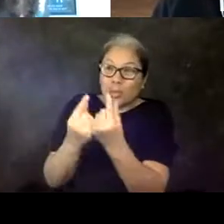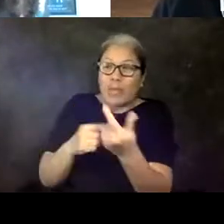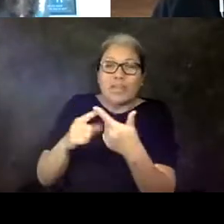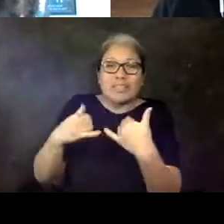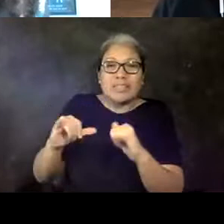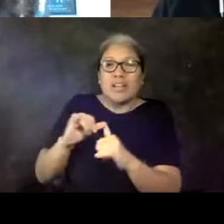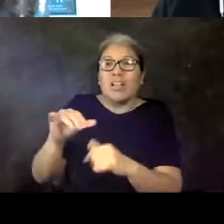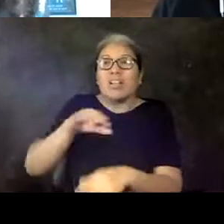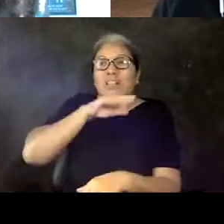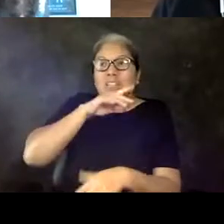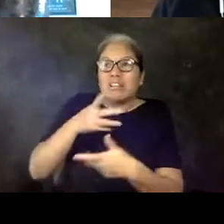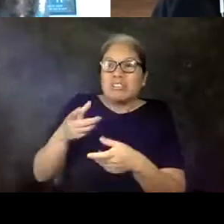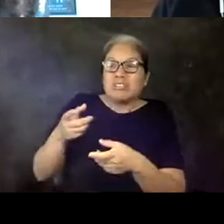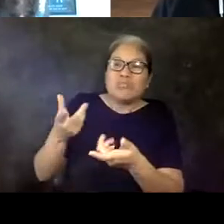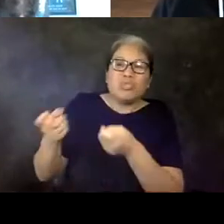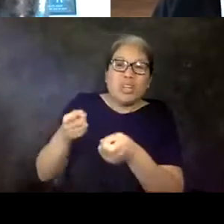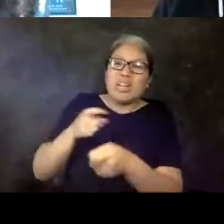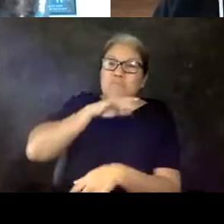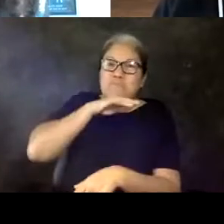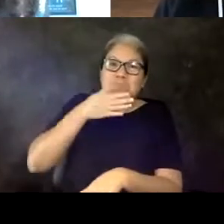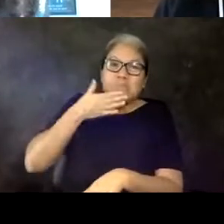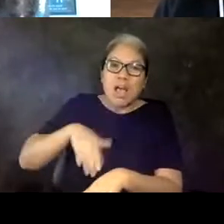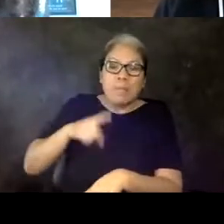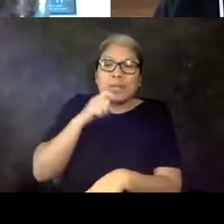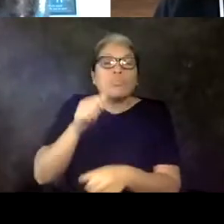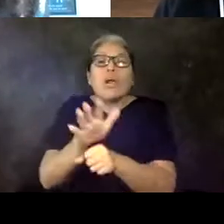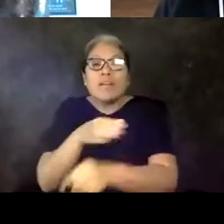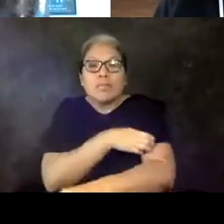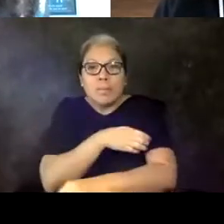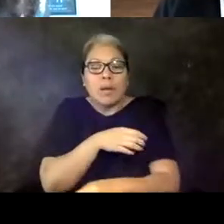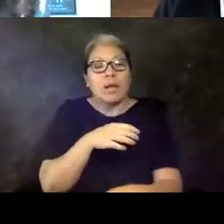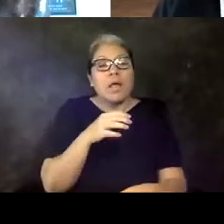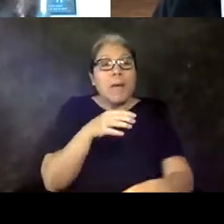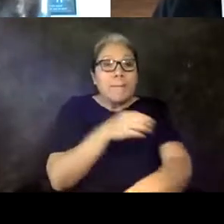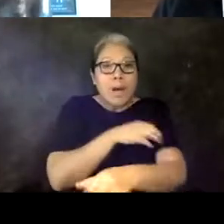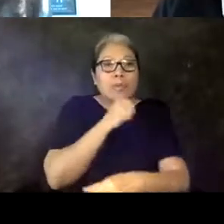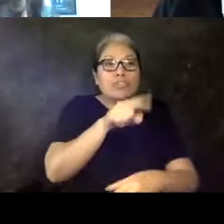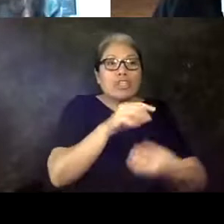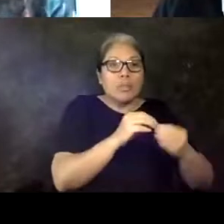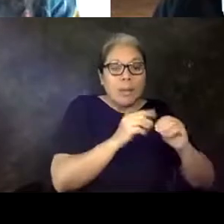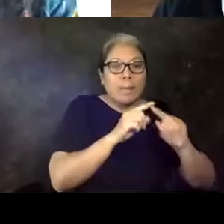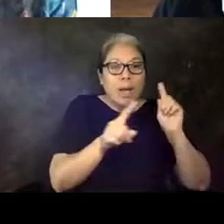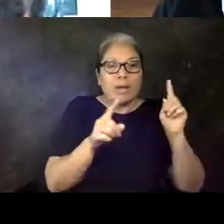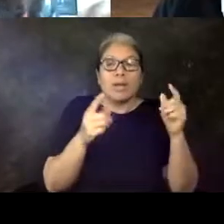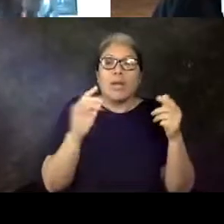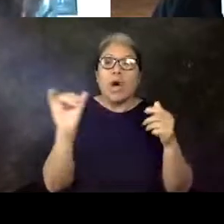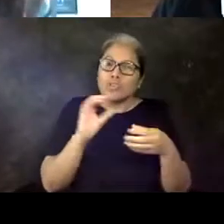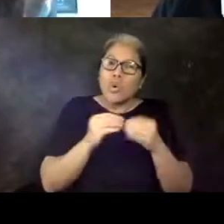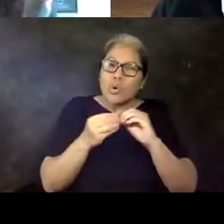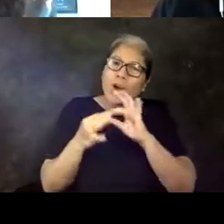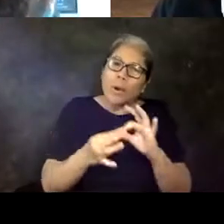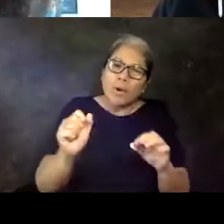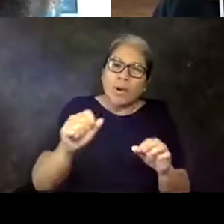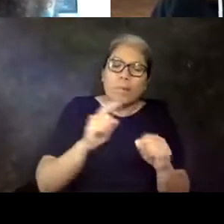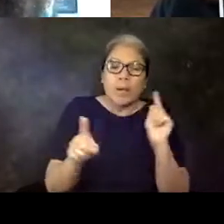don't have enough power? So power is not just a numbers game, but there's definitely a numerical component. And